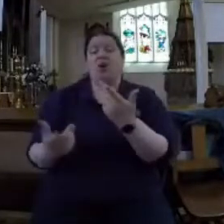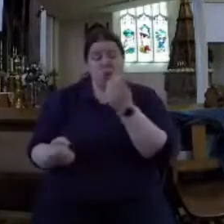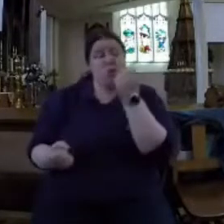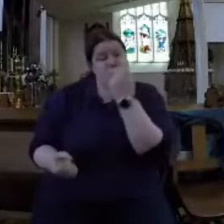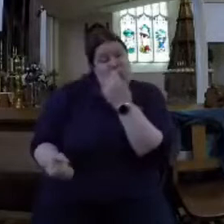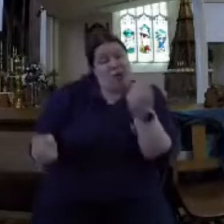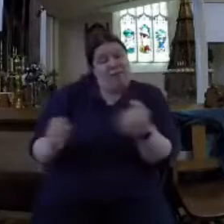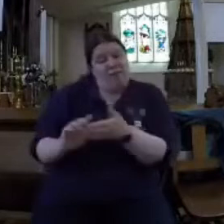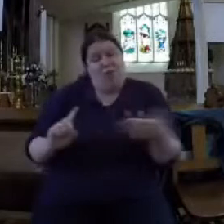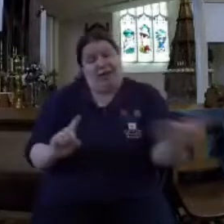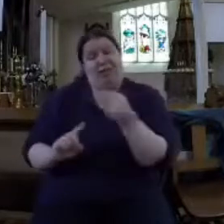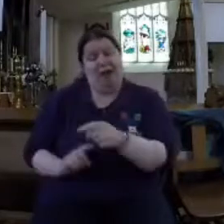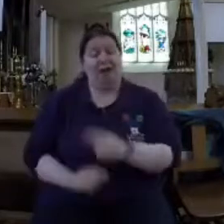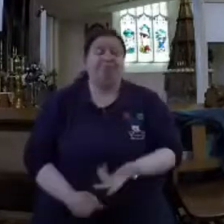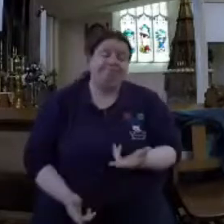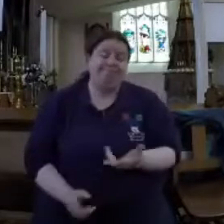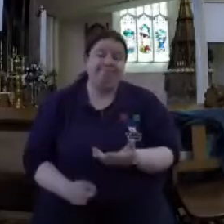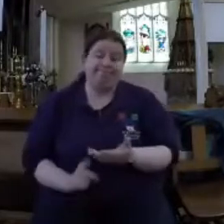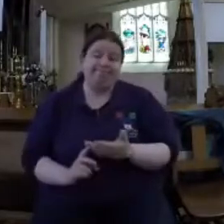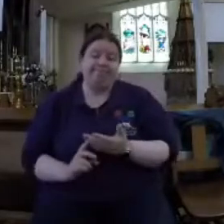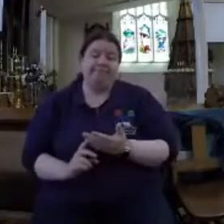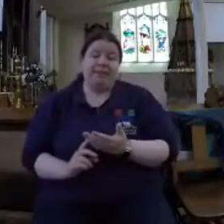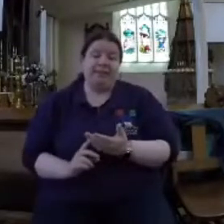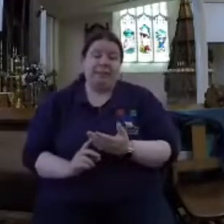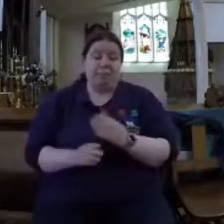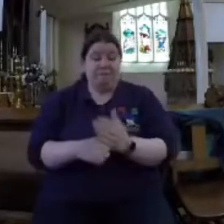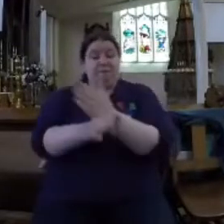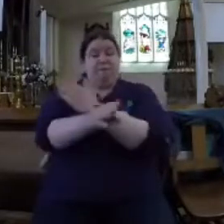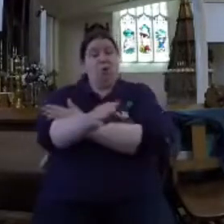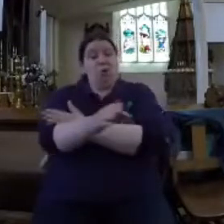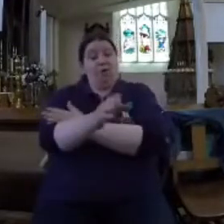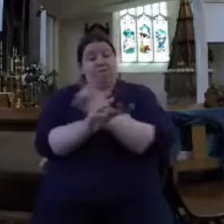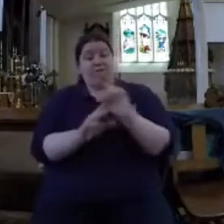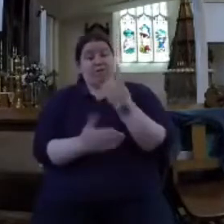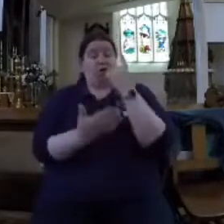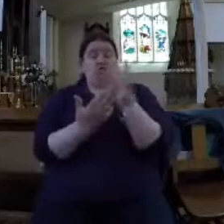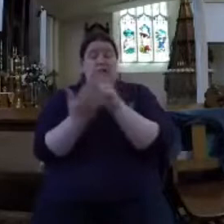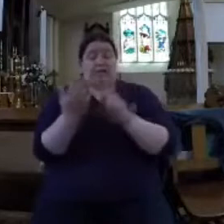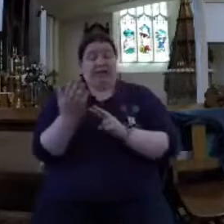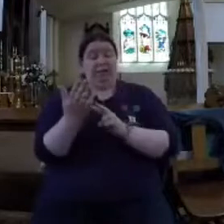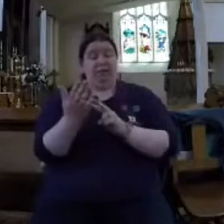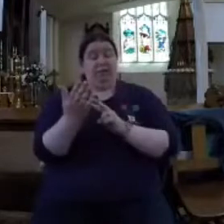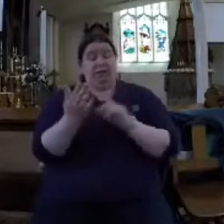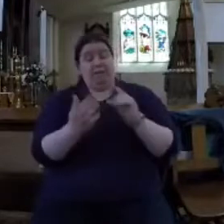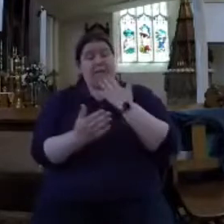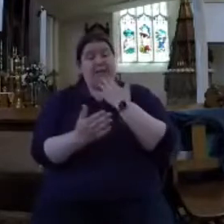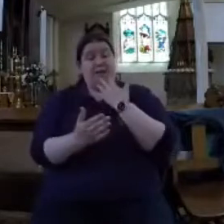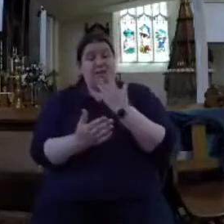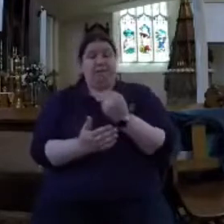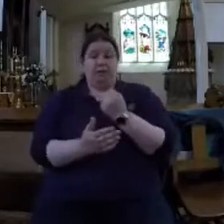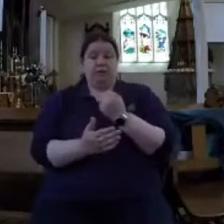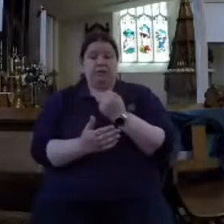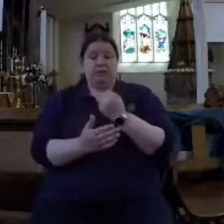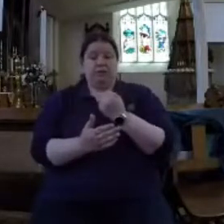avoid. The mistakes start even before our reading, actually. The verse just before told us that Joseph